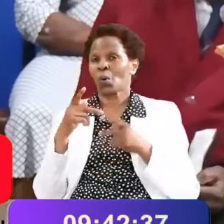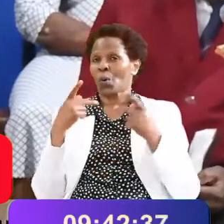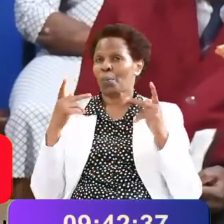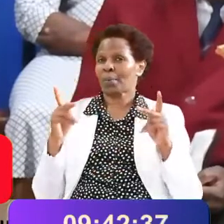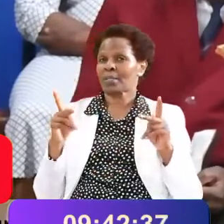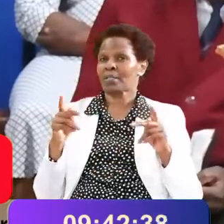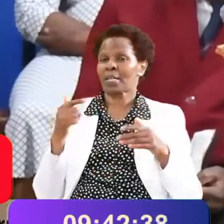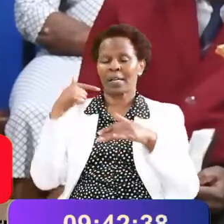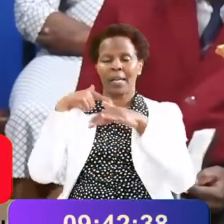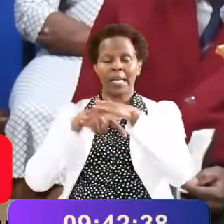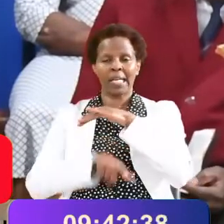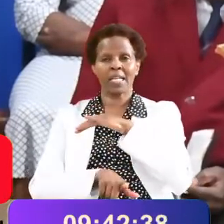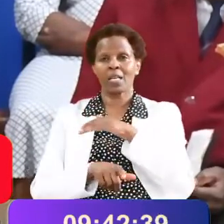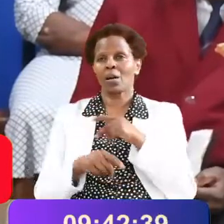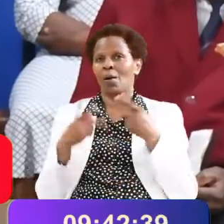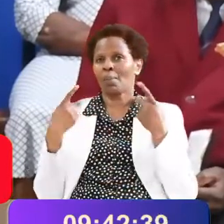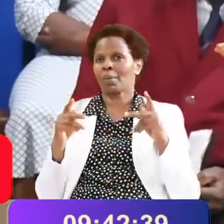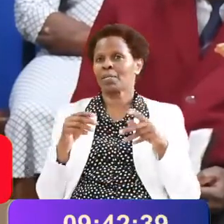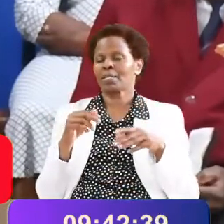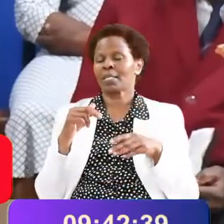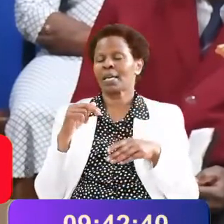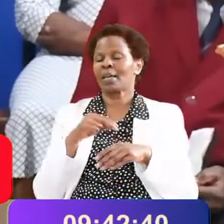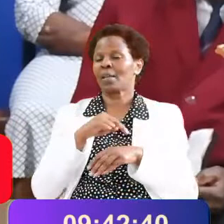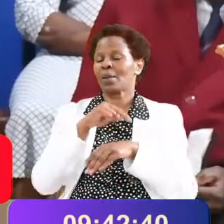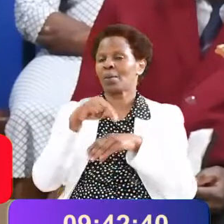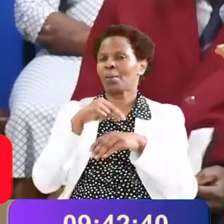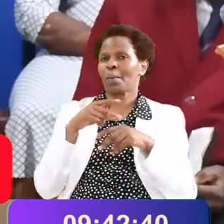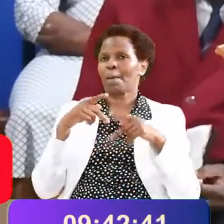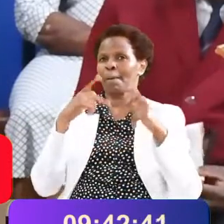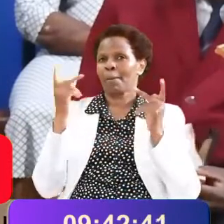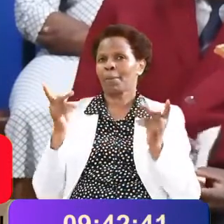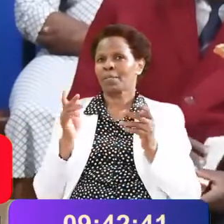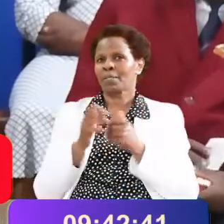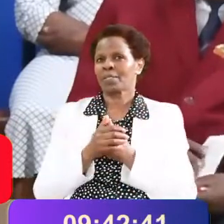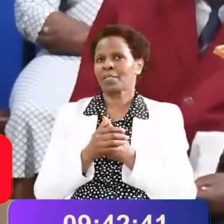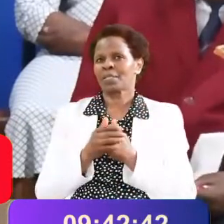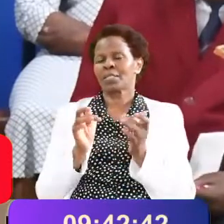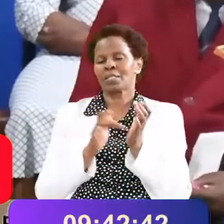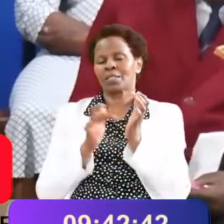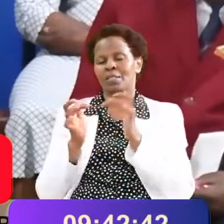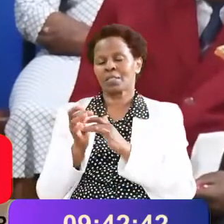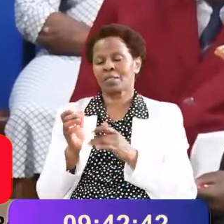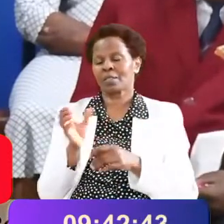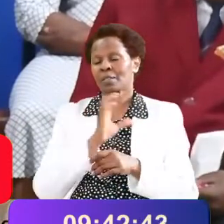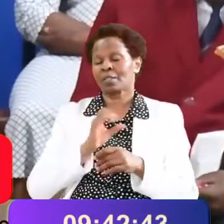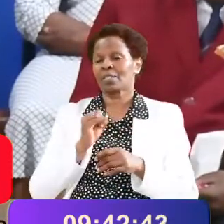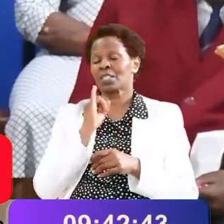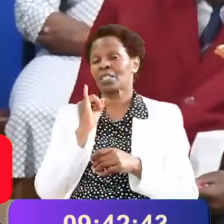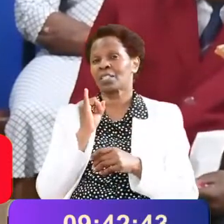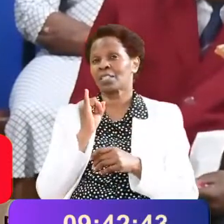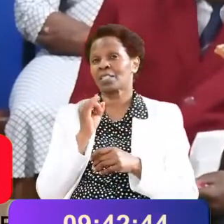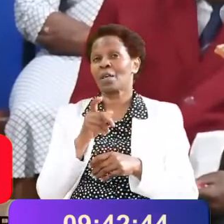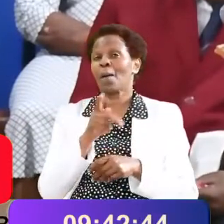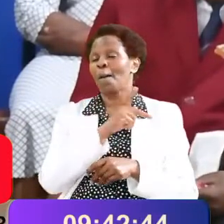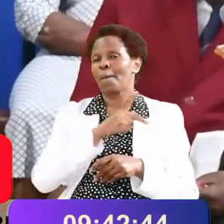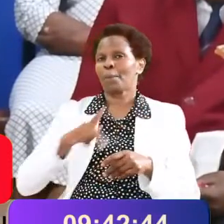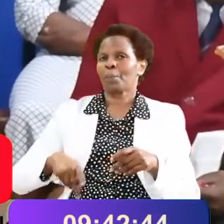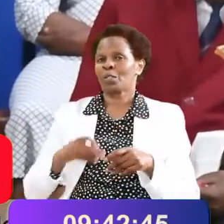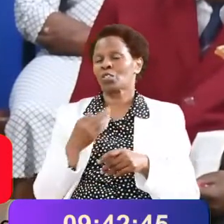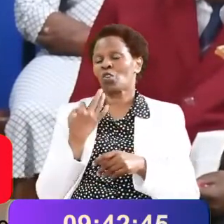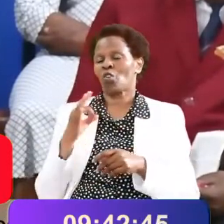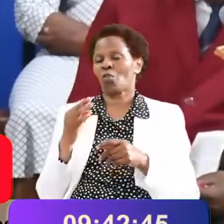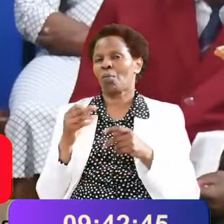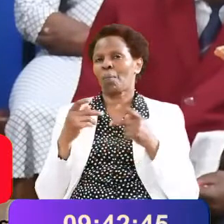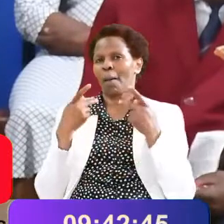peace and also external peace. Number two is Jesus Christ is the Prince of Peace. This is the famous verse that we